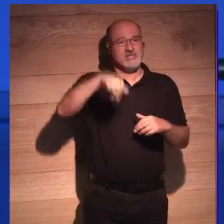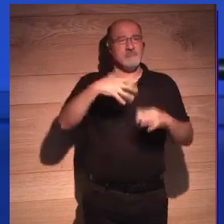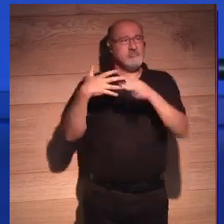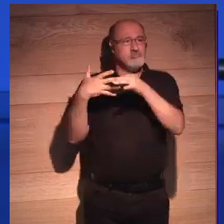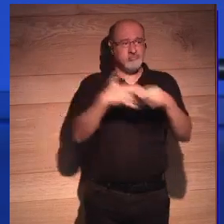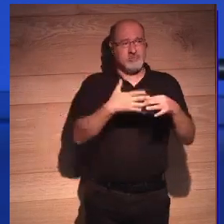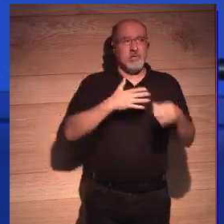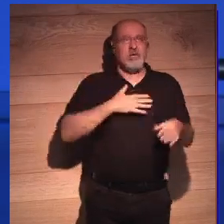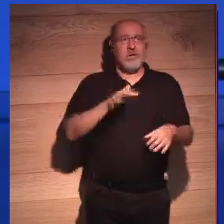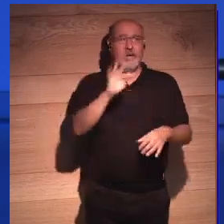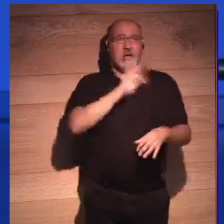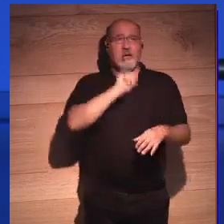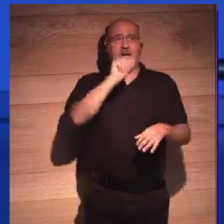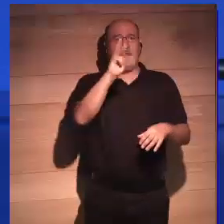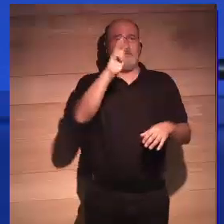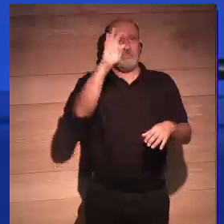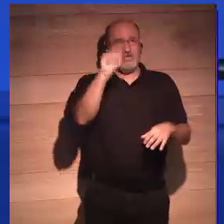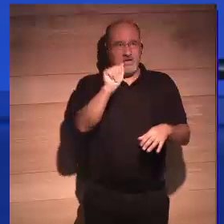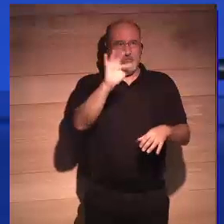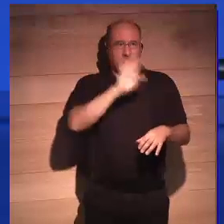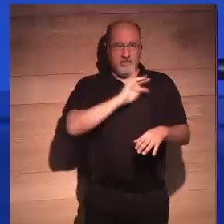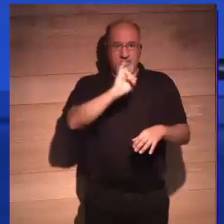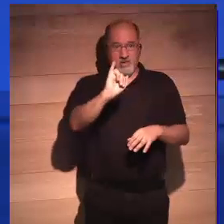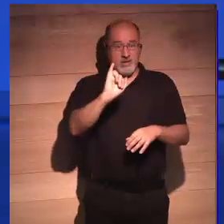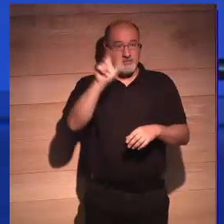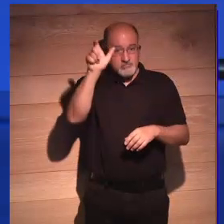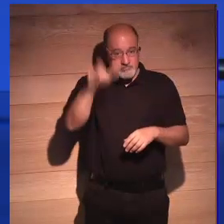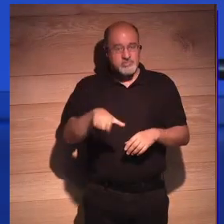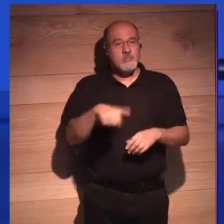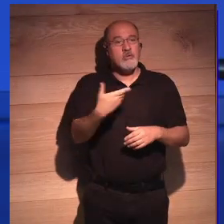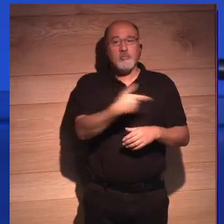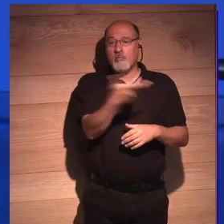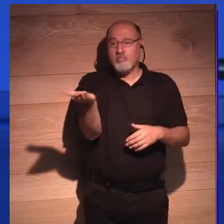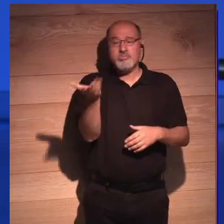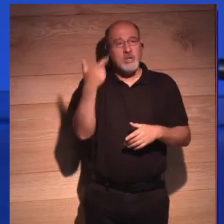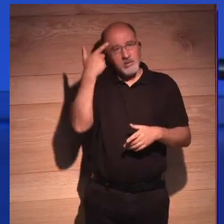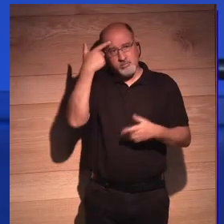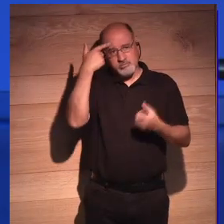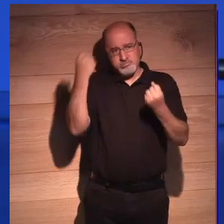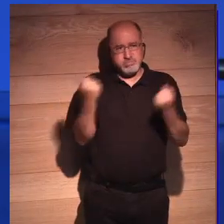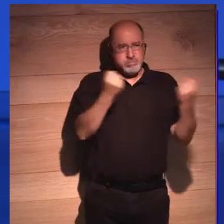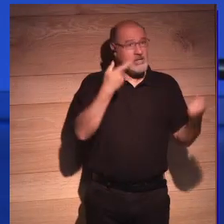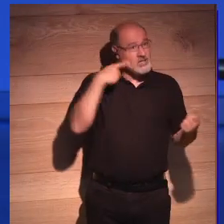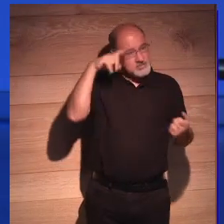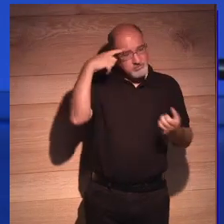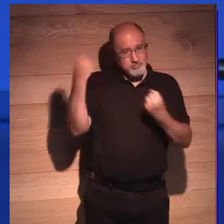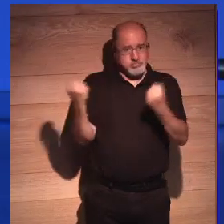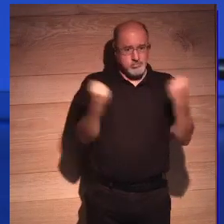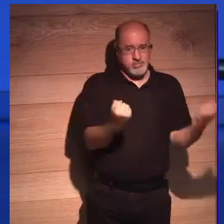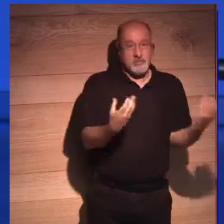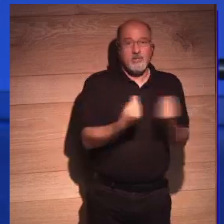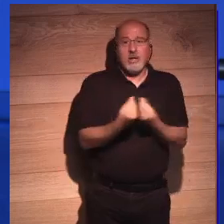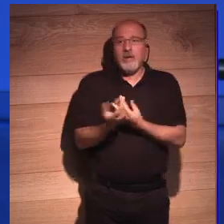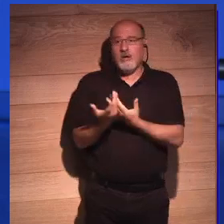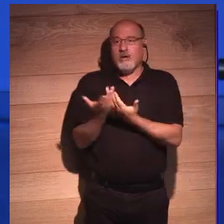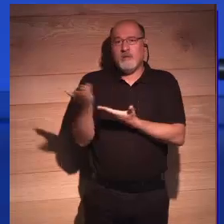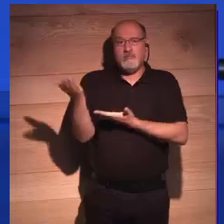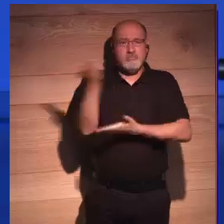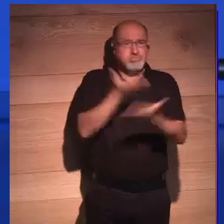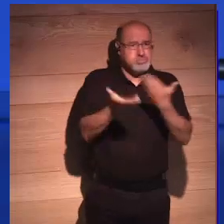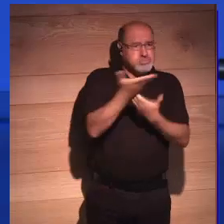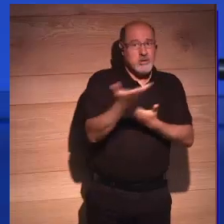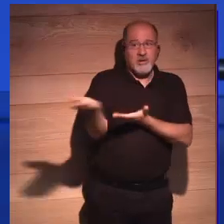director of Limited Immersive and winner of a BAFTA award. But we wanted to hear the main experts in the sector to be able